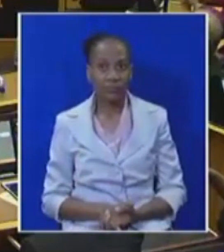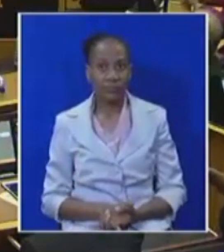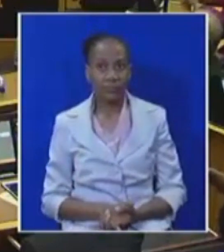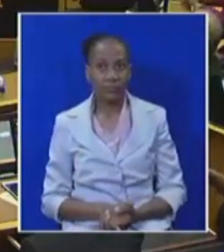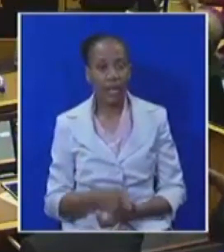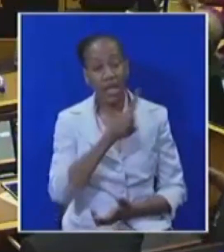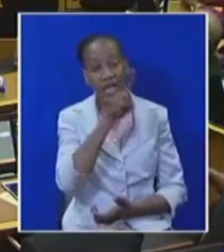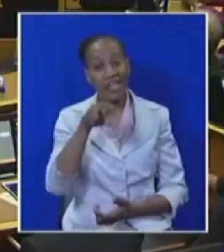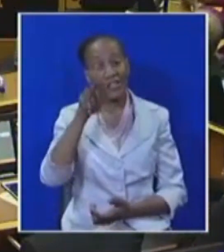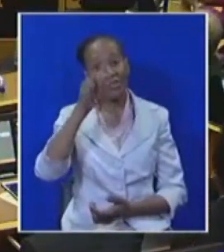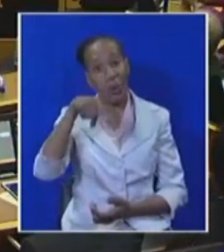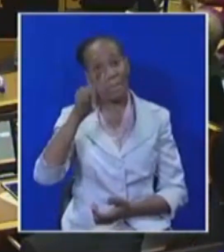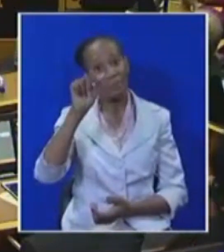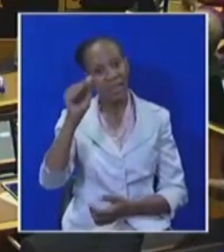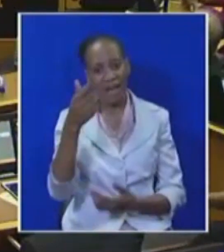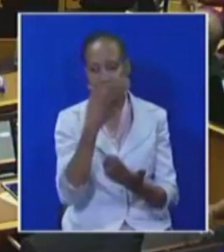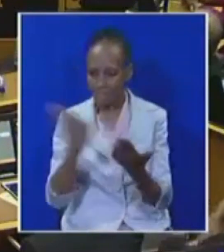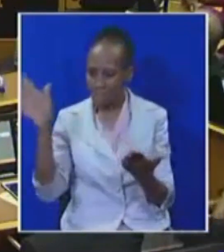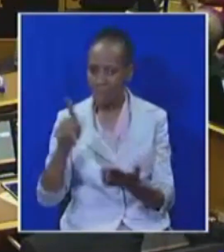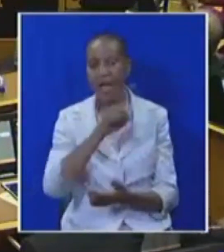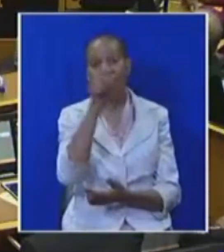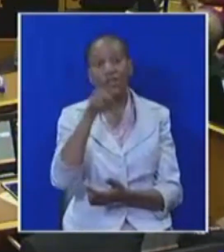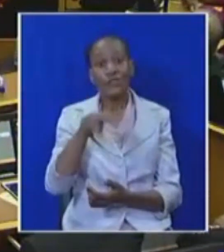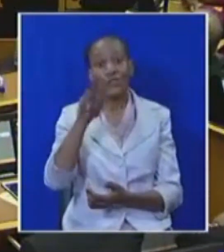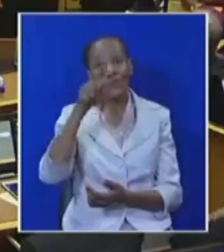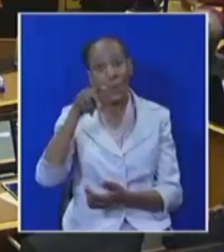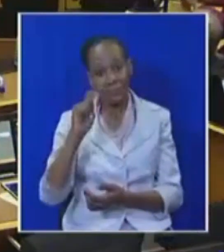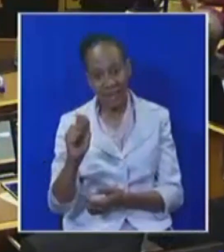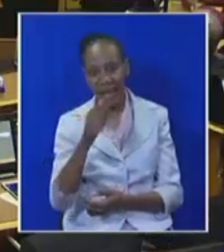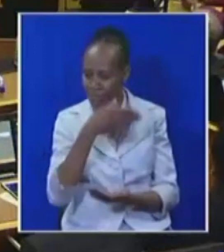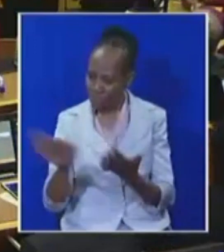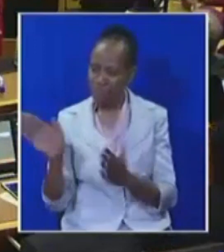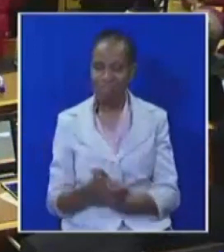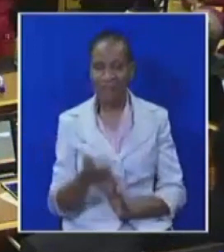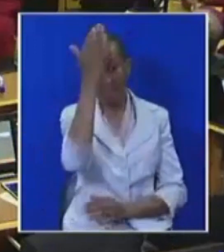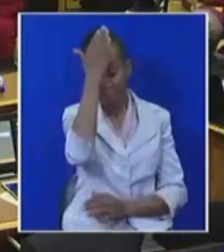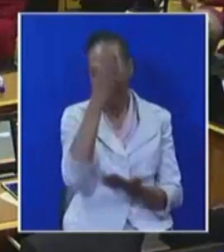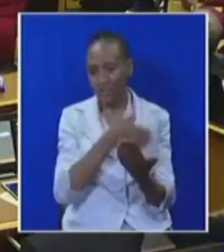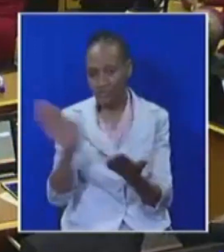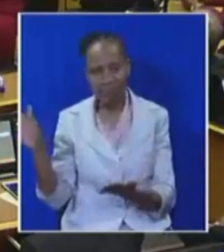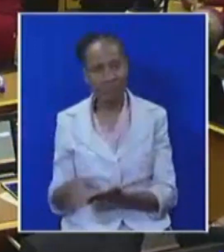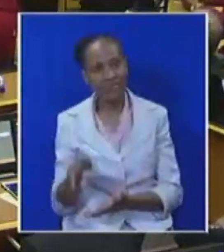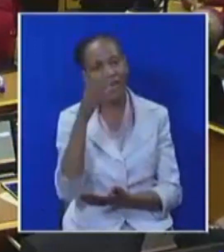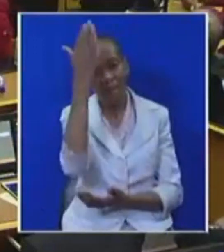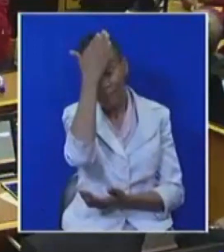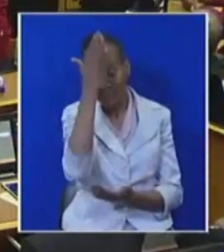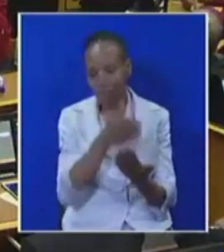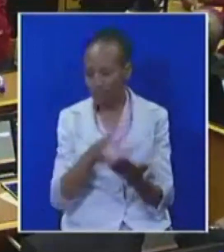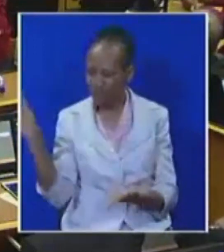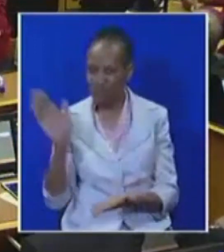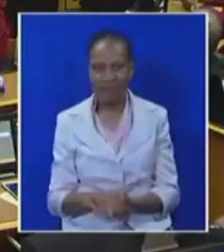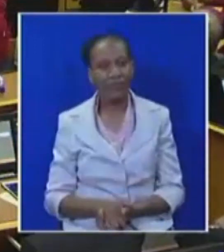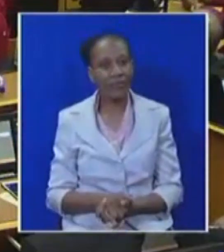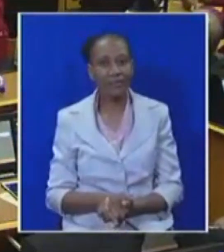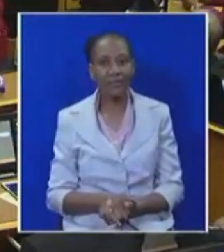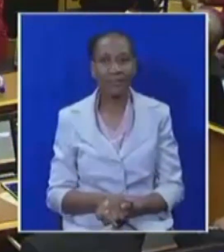Zupta must fall. Zupta must fall. Zupta must fall. Zupta must fall. Zupta must fall. Zupta